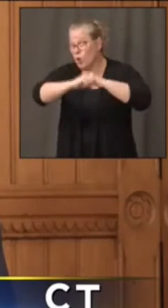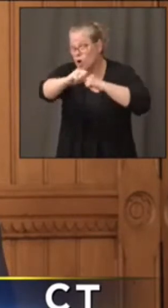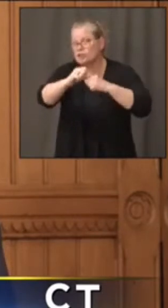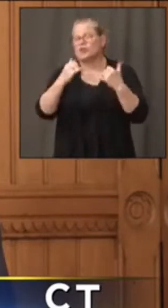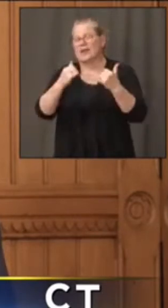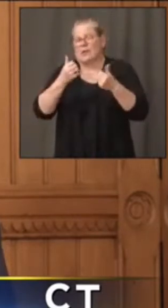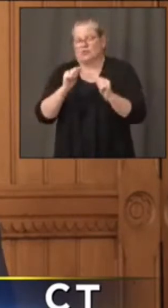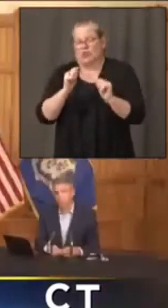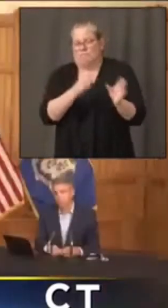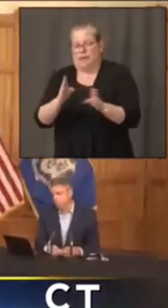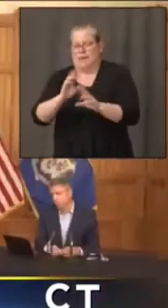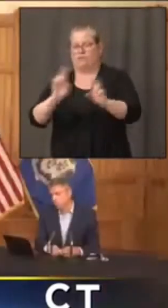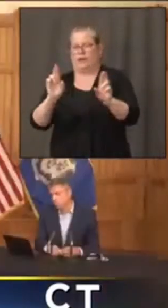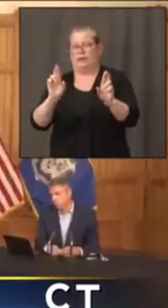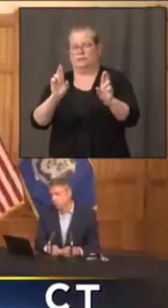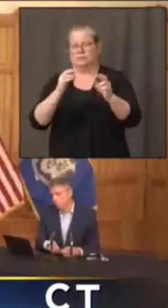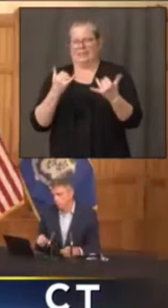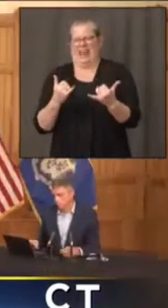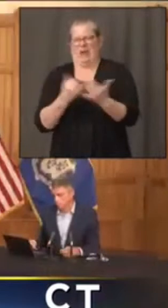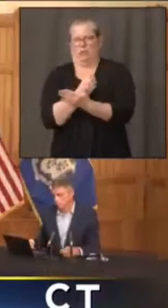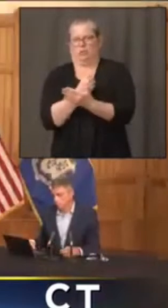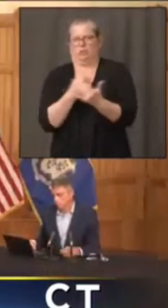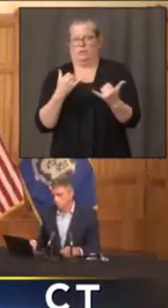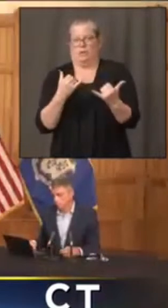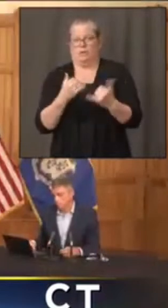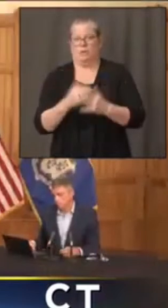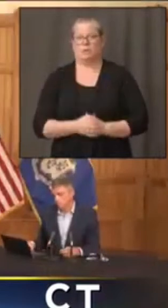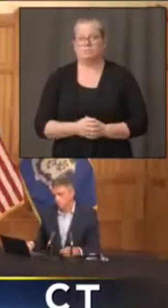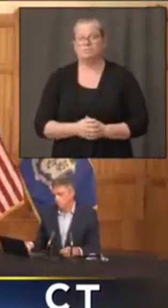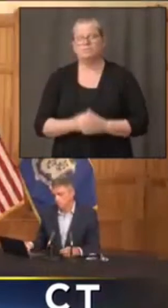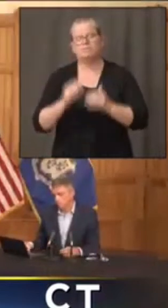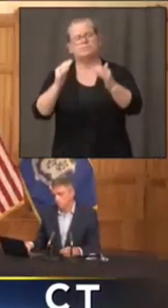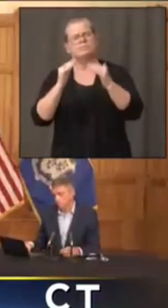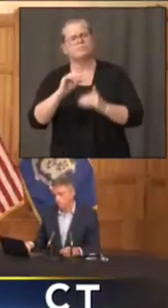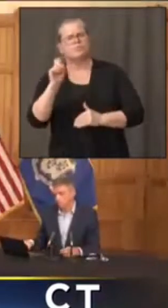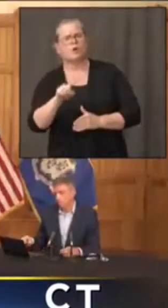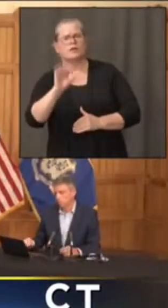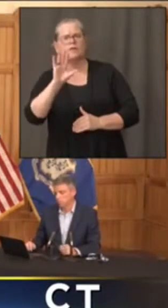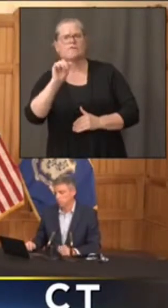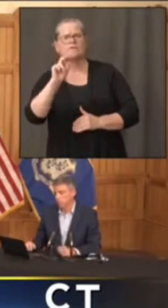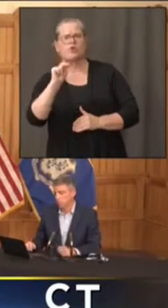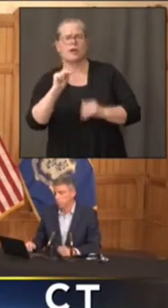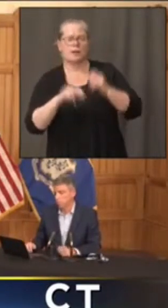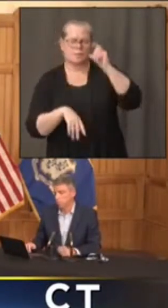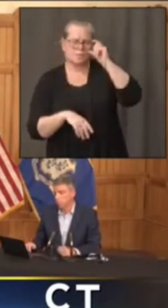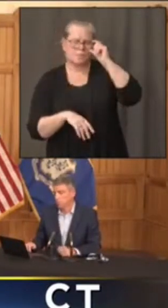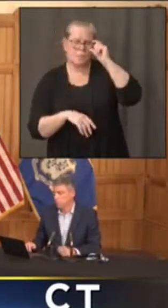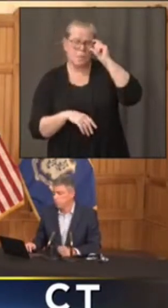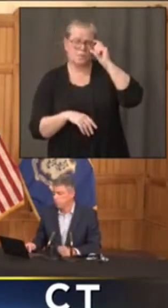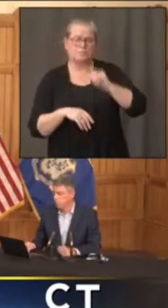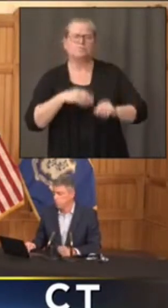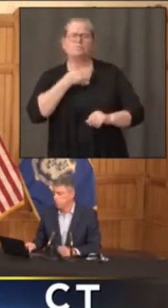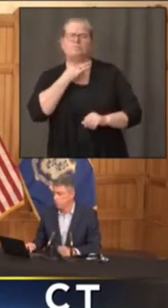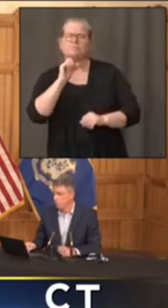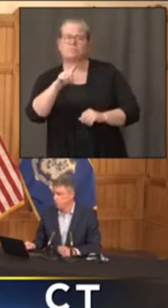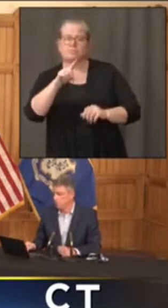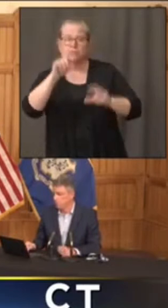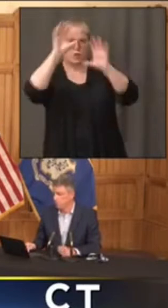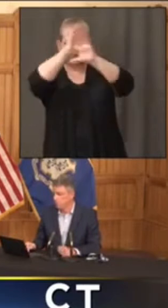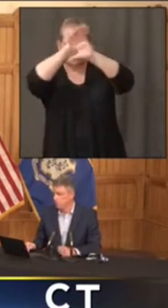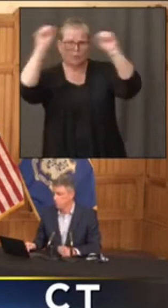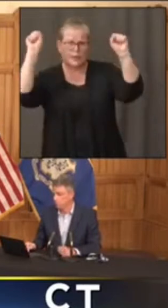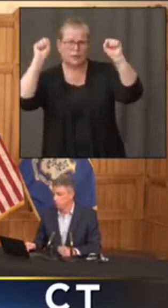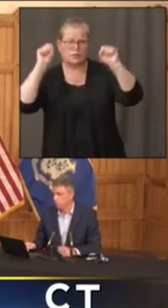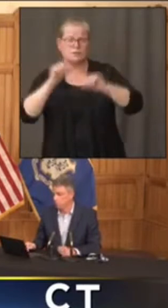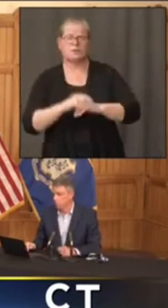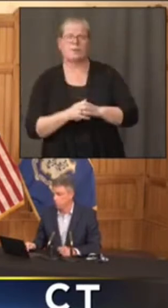friend one of the superintendent's telling you it's far had a hard date that they're going to need to